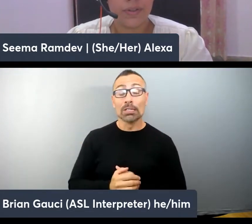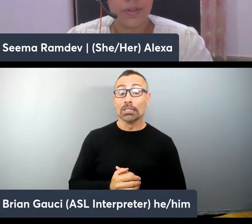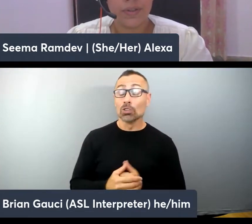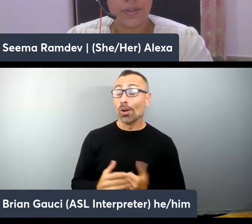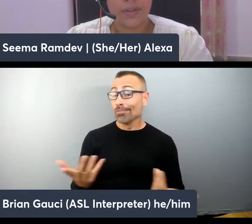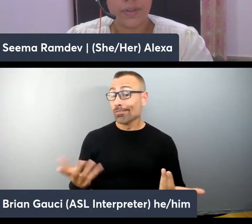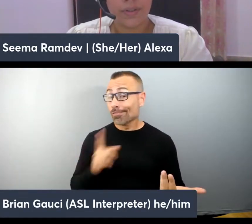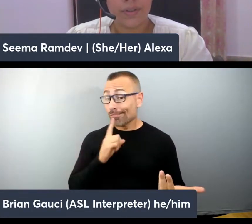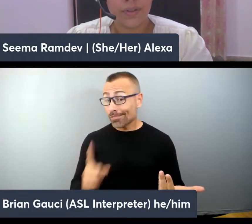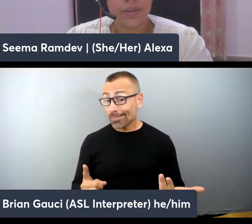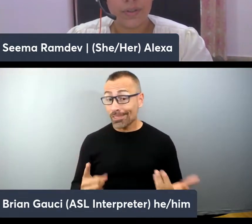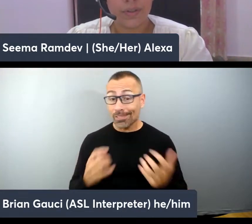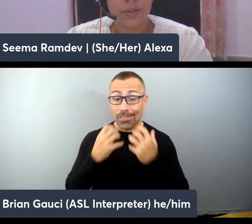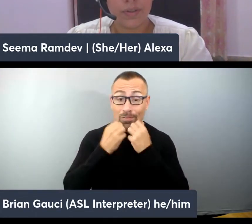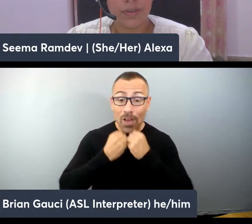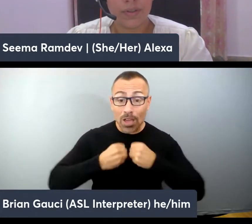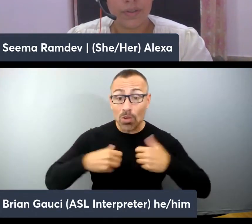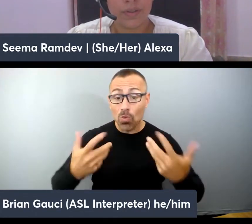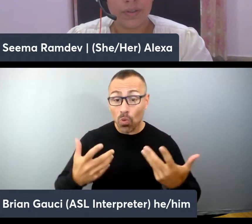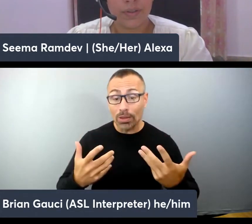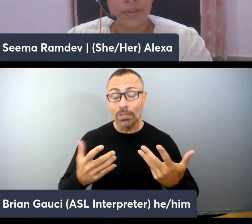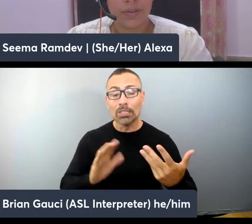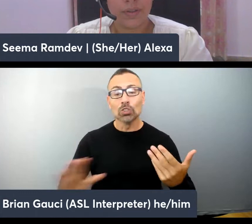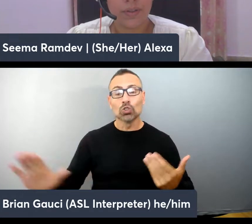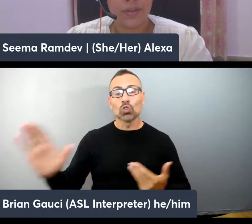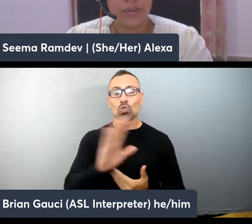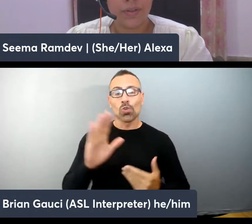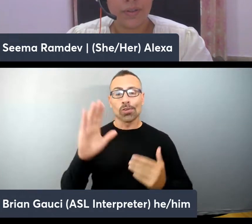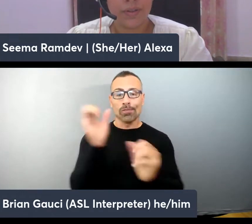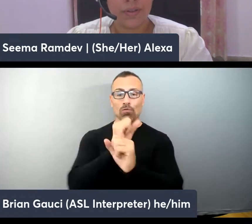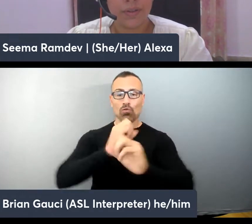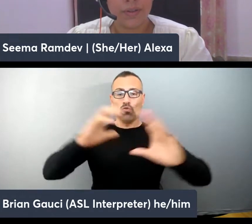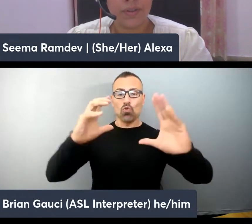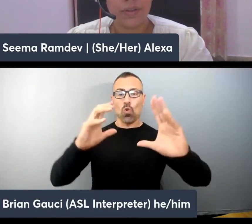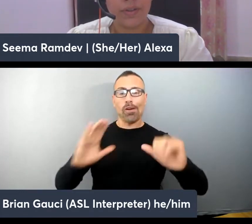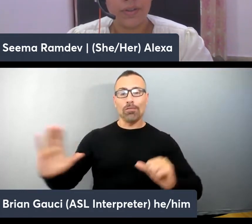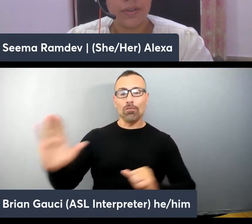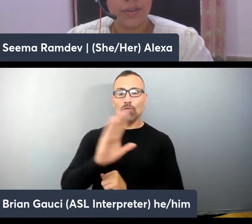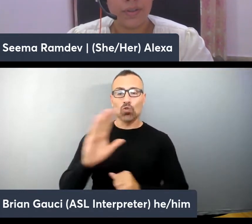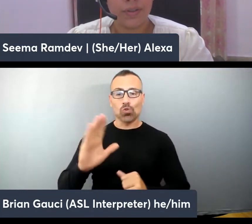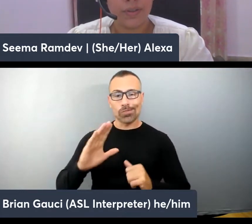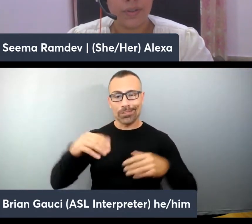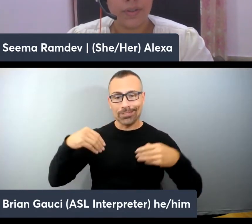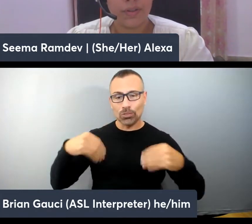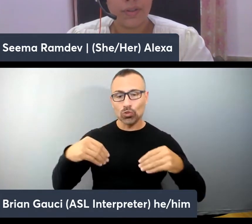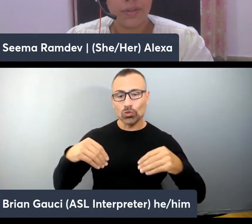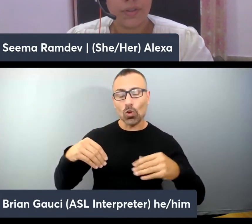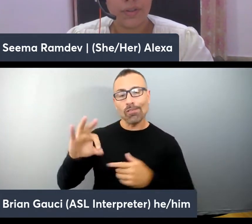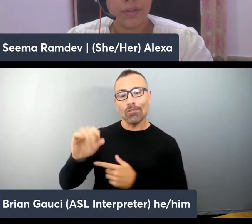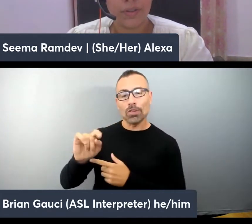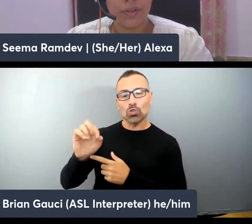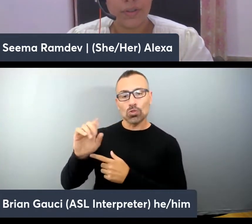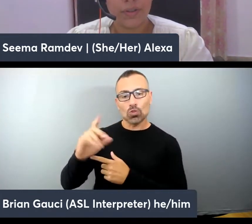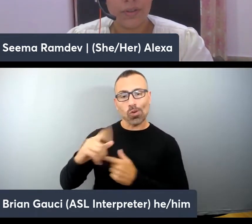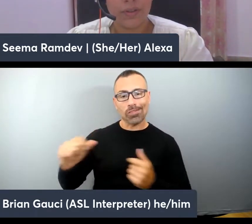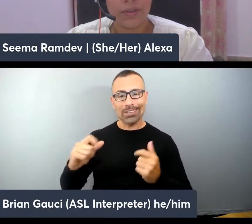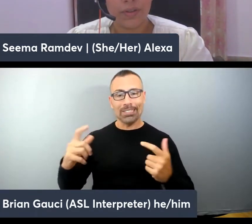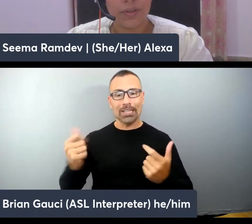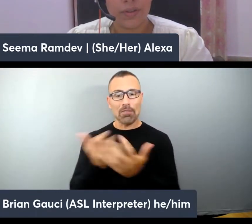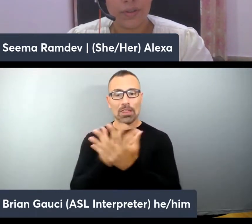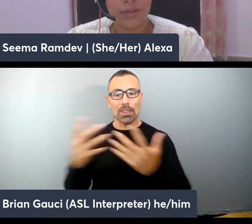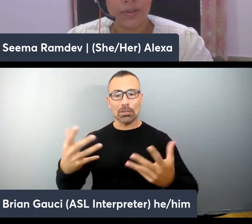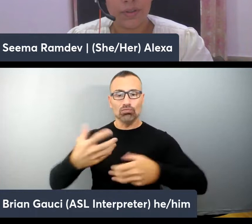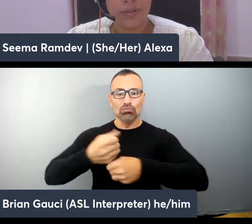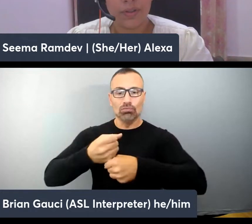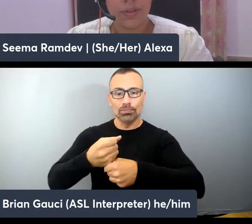is it gives you a unified view of the feature store, so you can keep track of operational health